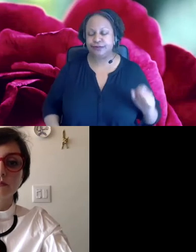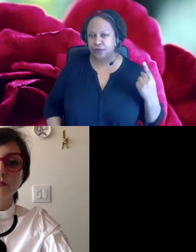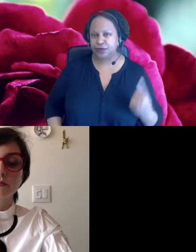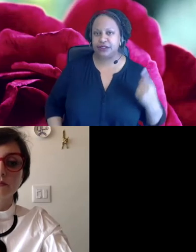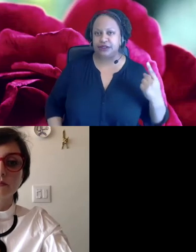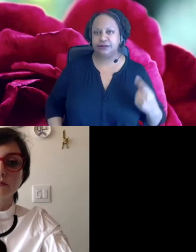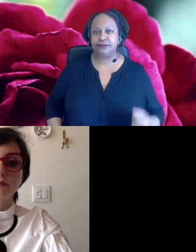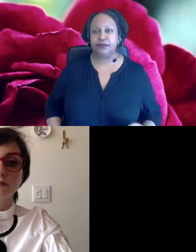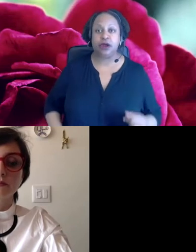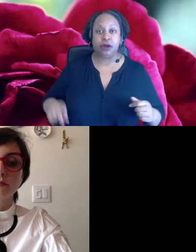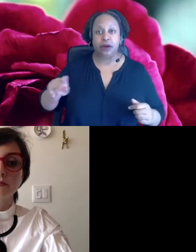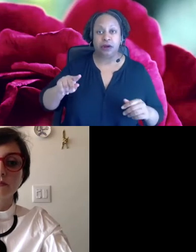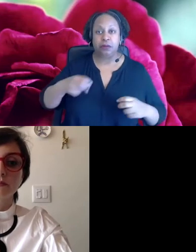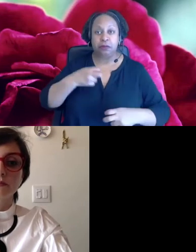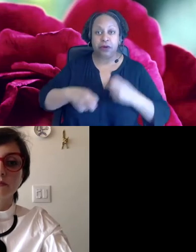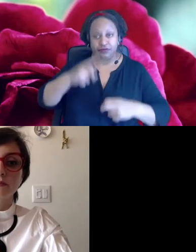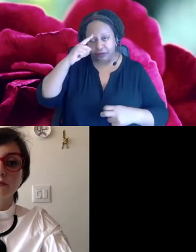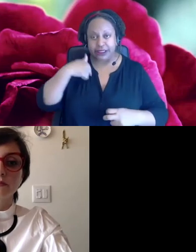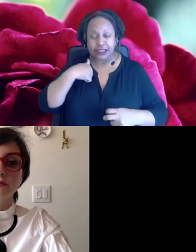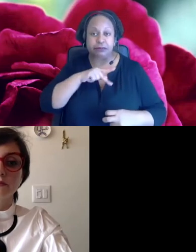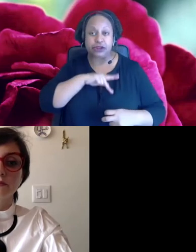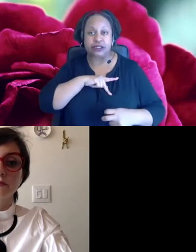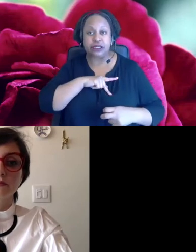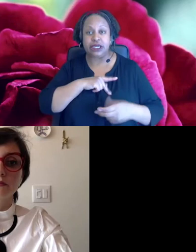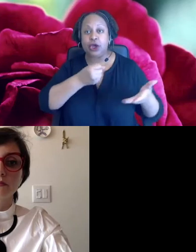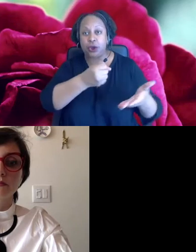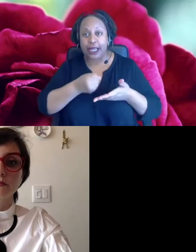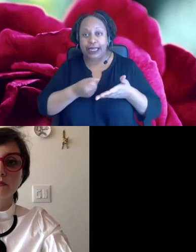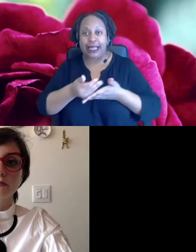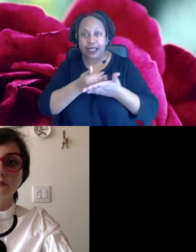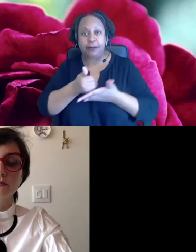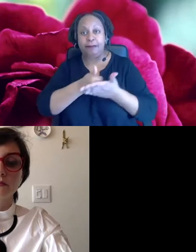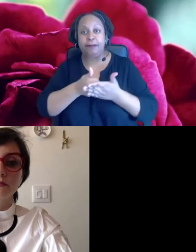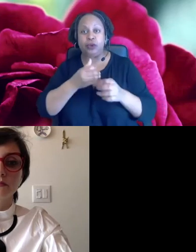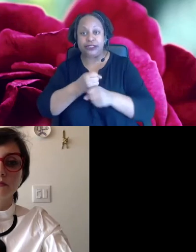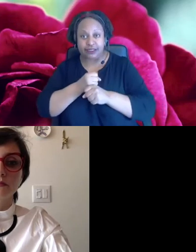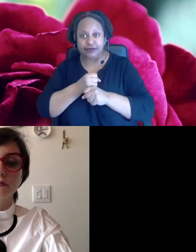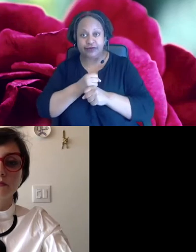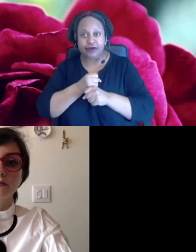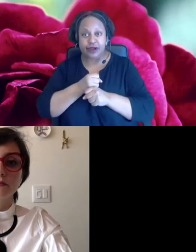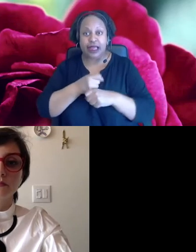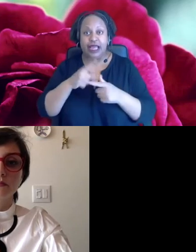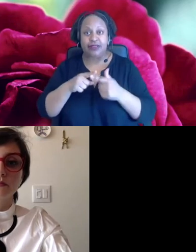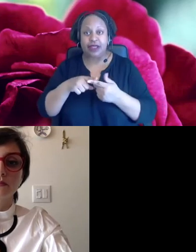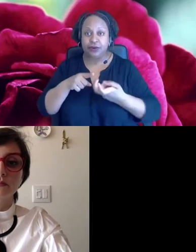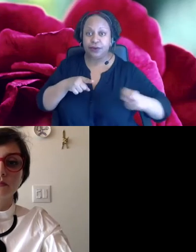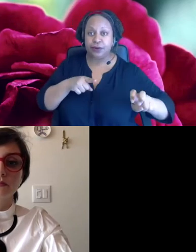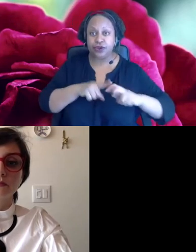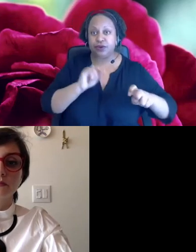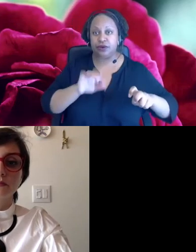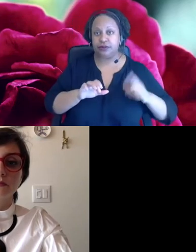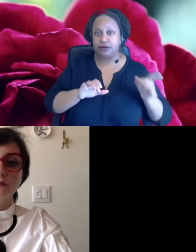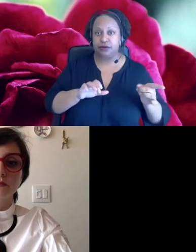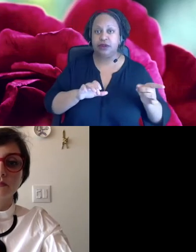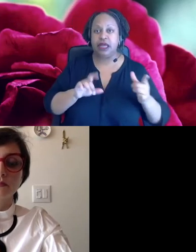issue for me personally was receiving grant income and putting it immediately into the company and